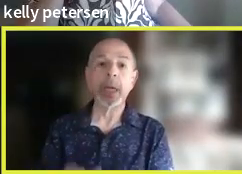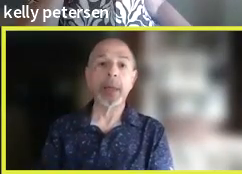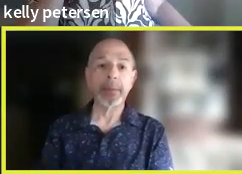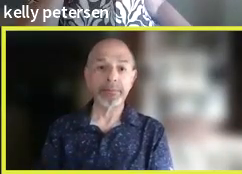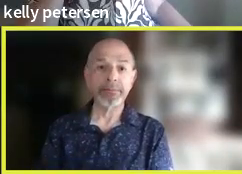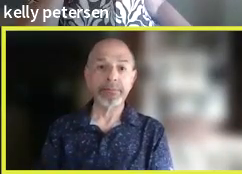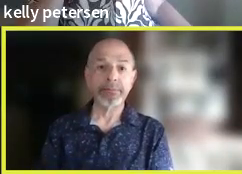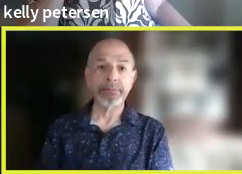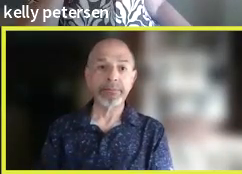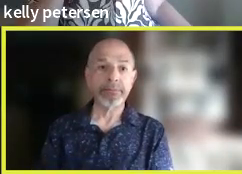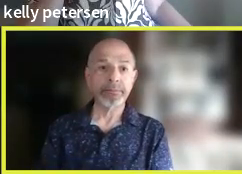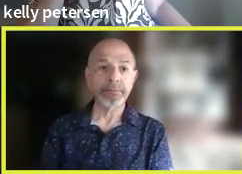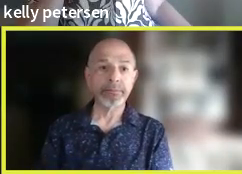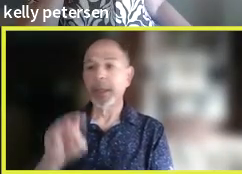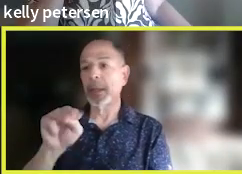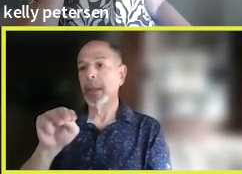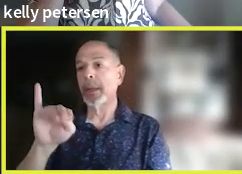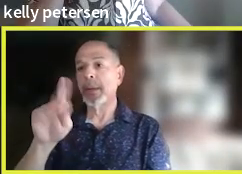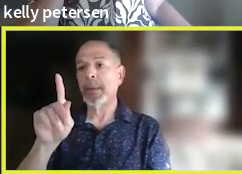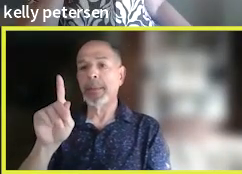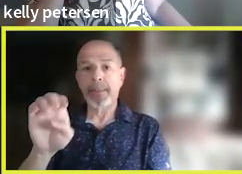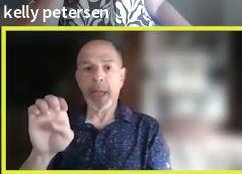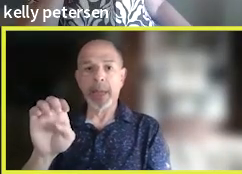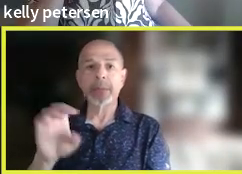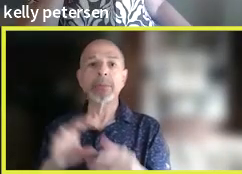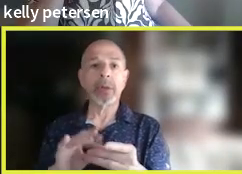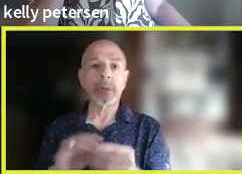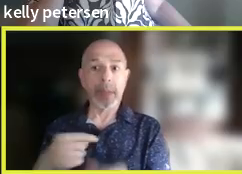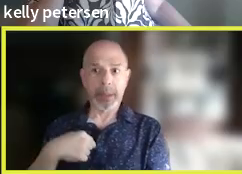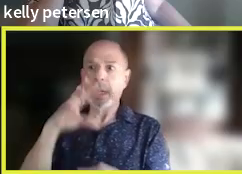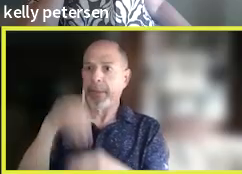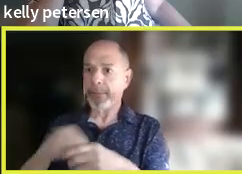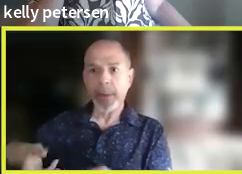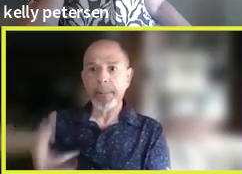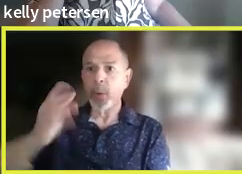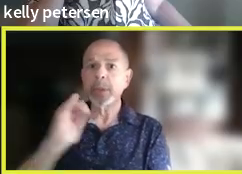bowling this month. Yeah. Well, So the speaking last Yeah. of month. Mm. Yeah.